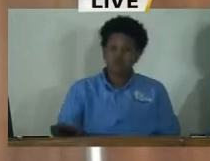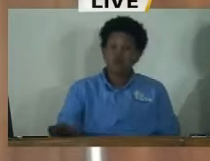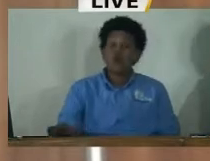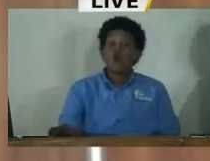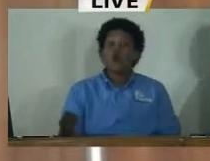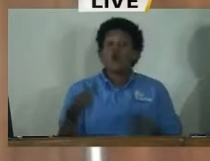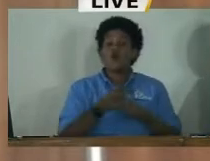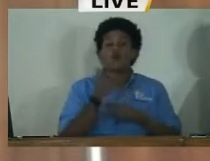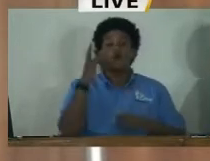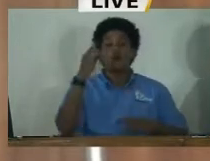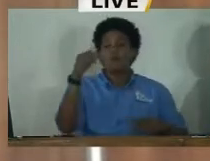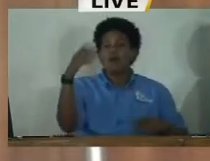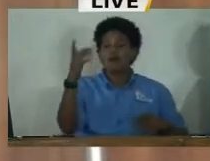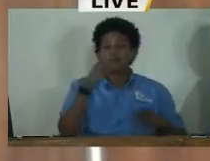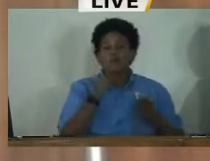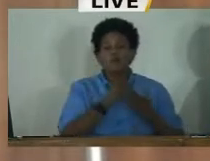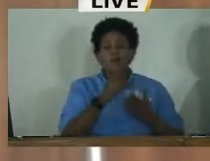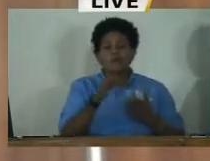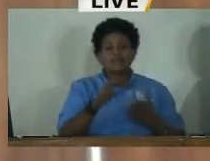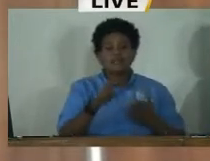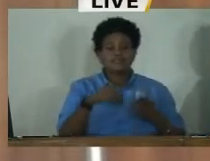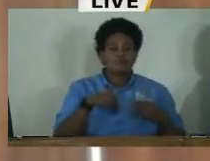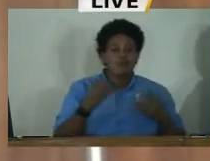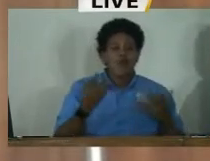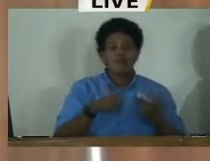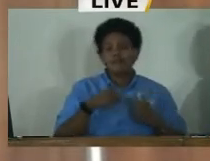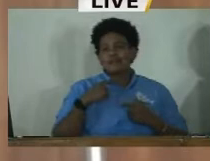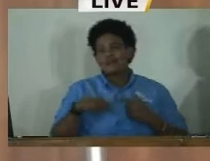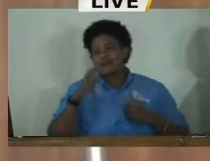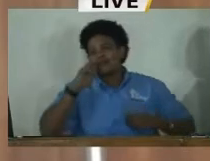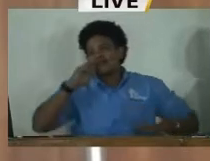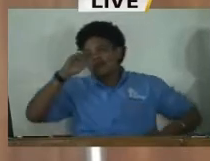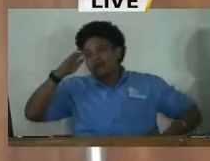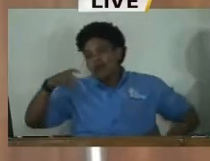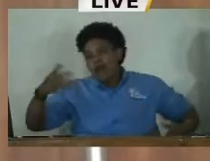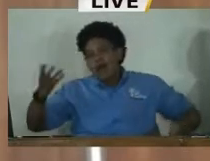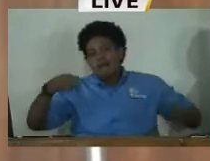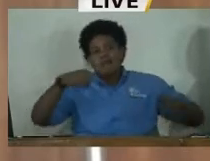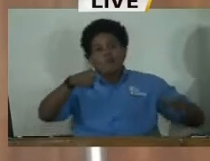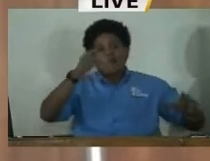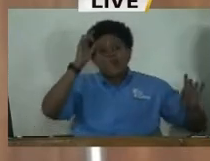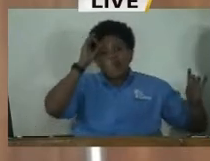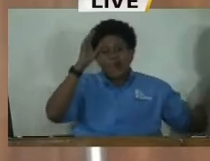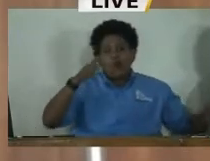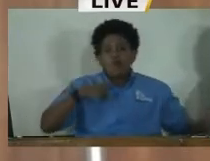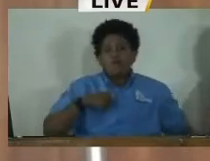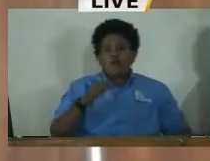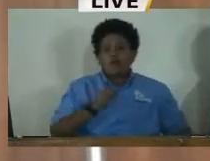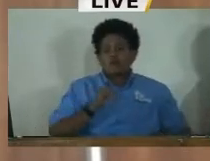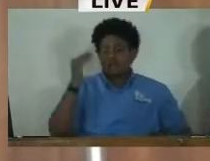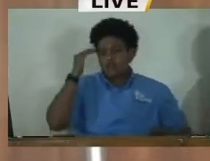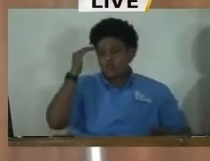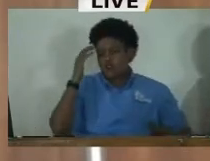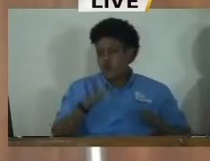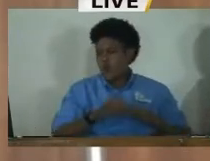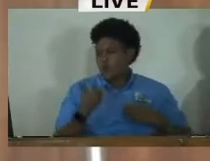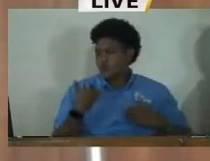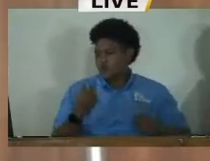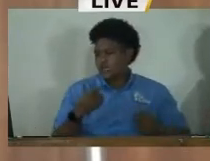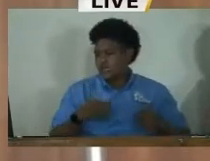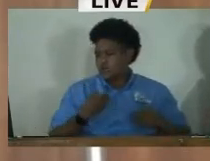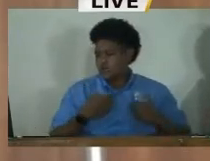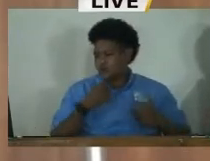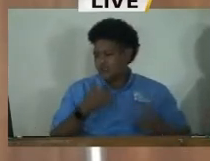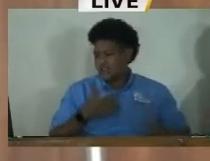they dream of. For my part, I acknowledge my own dissonance to just how strongly these emotions were